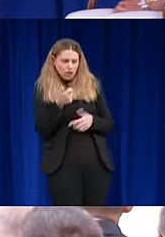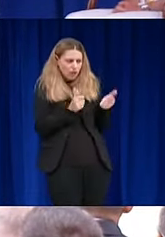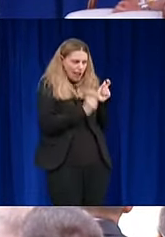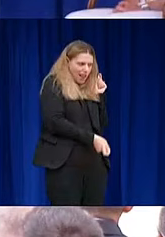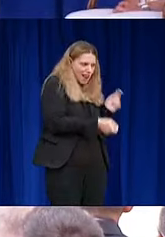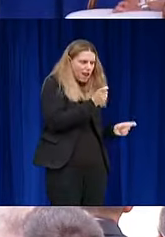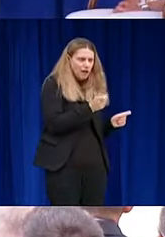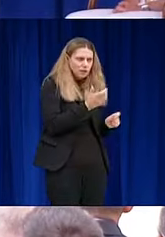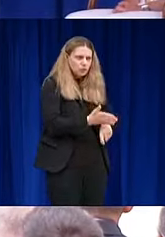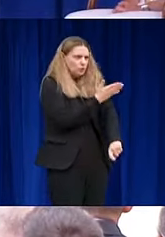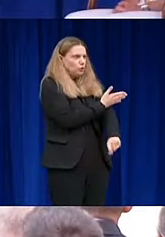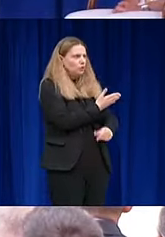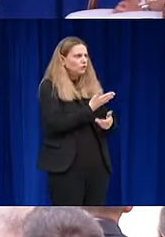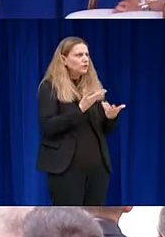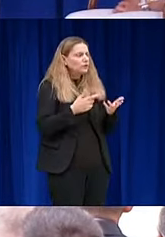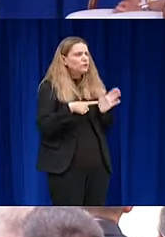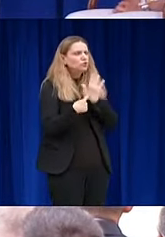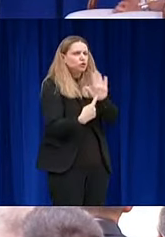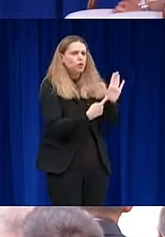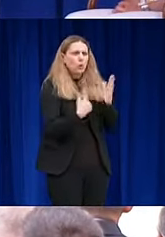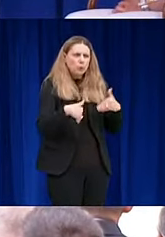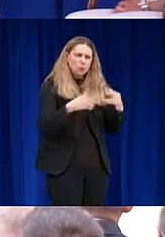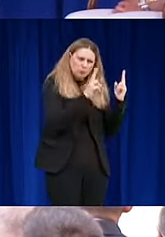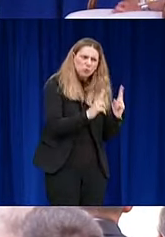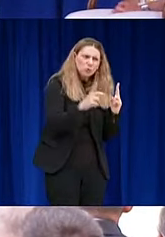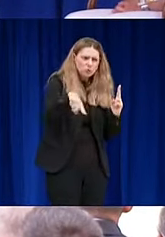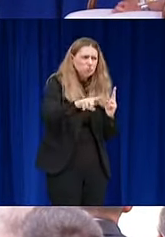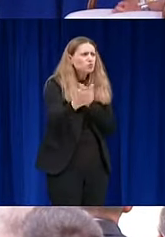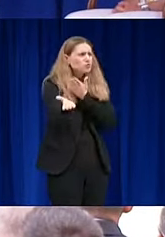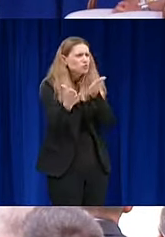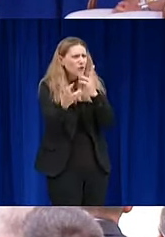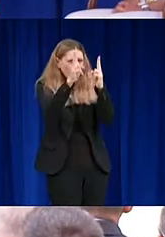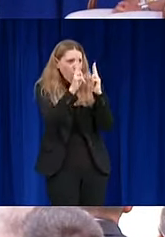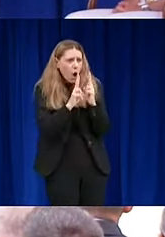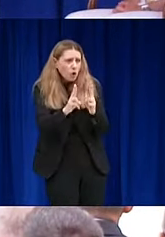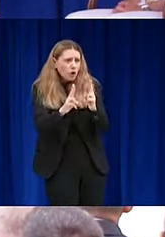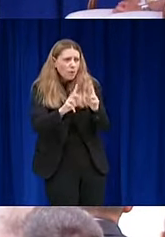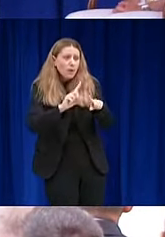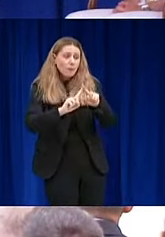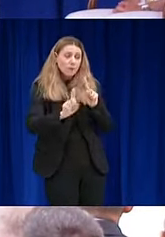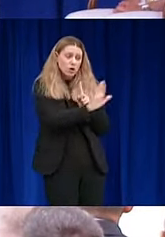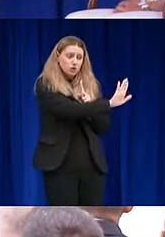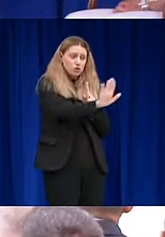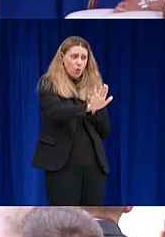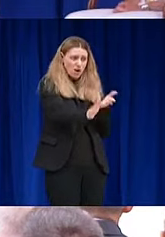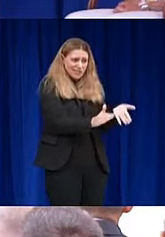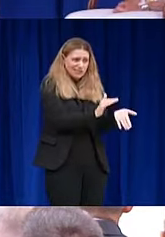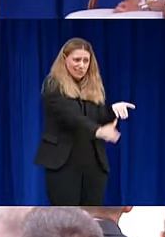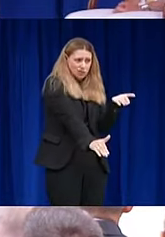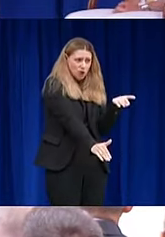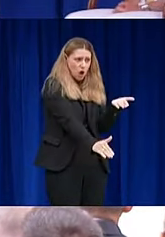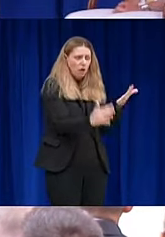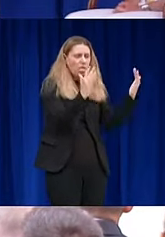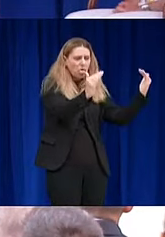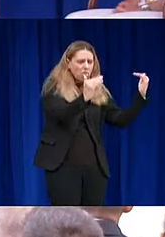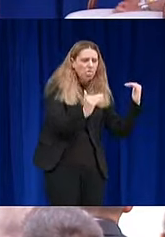to those veterans who served honorably but received a less than fully honorable discharge under the